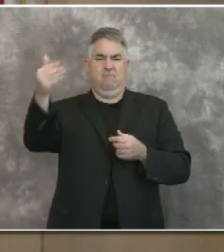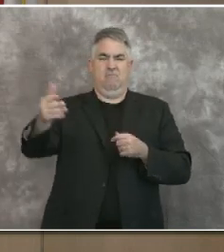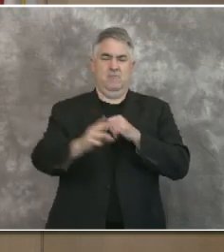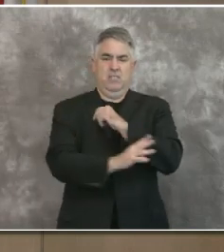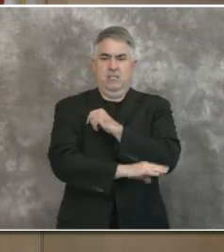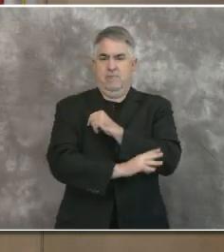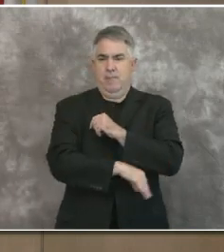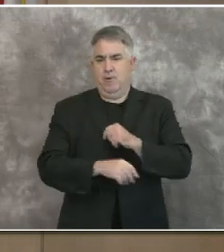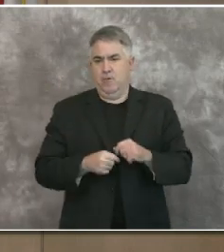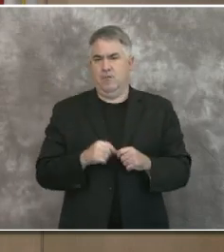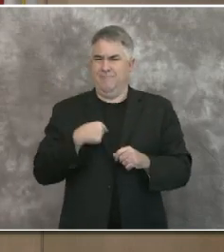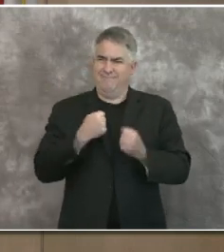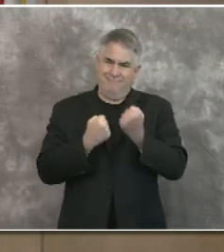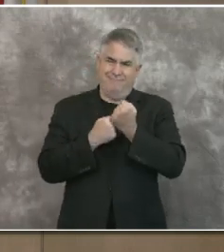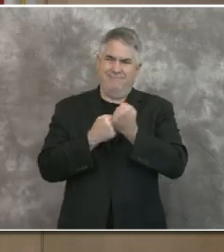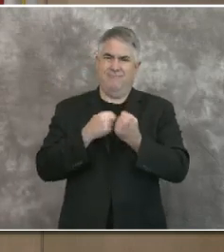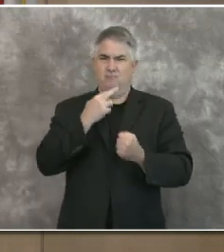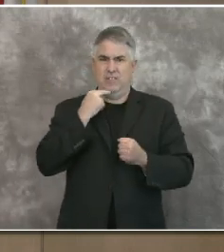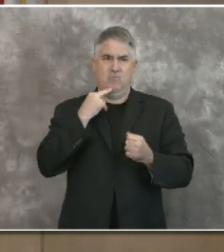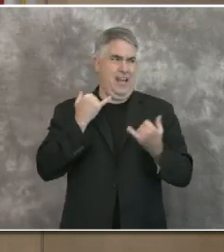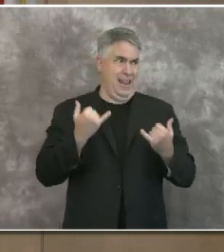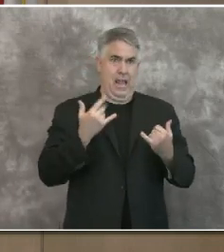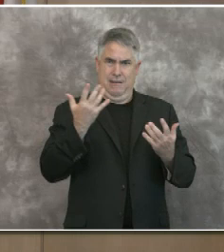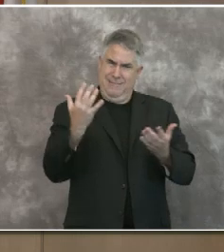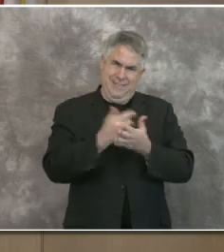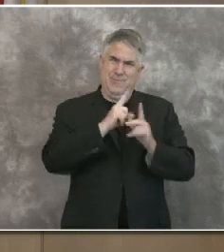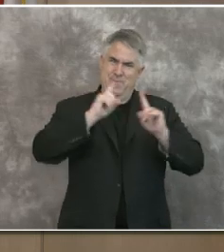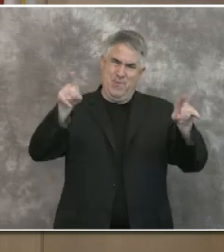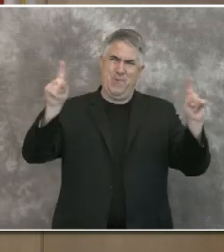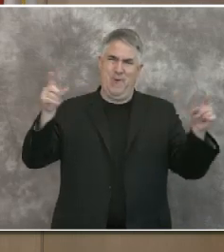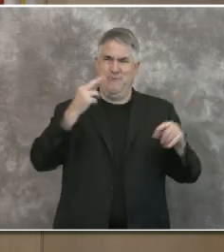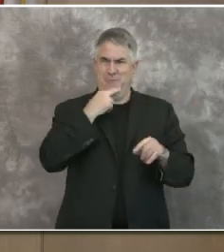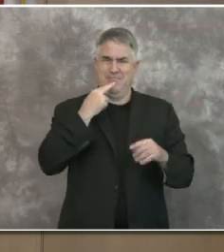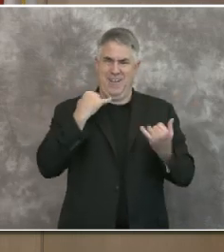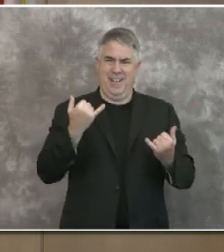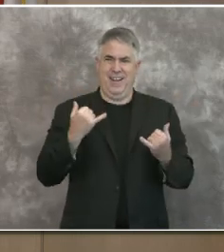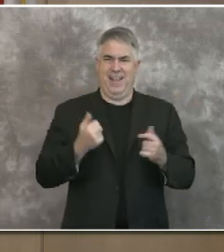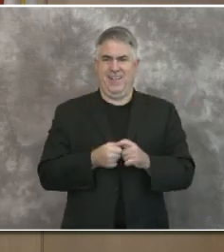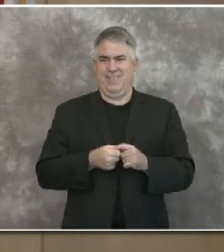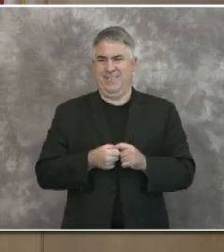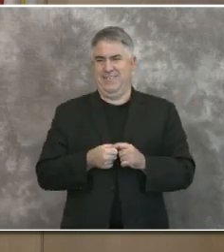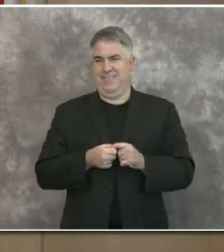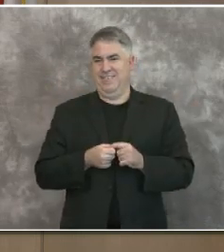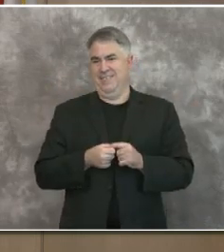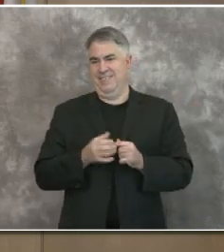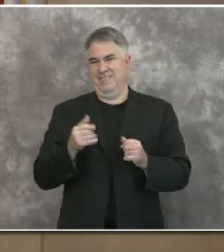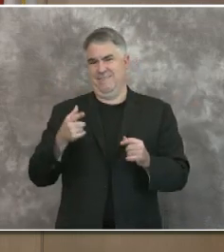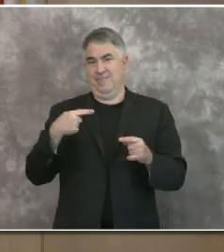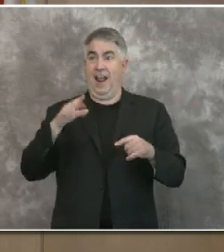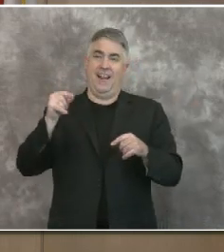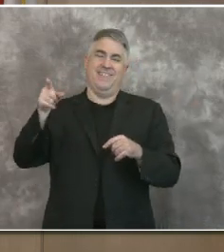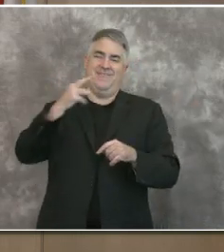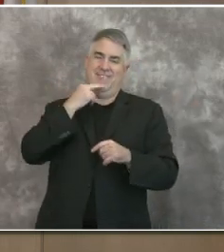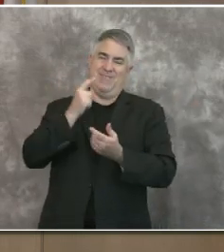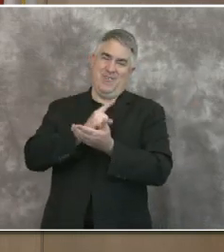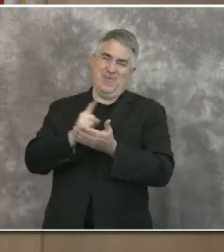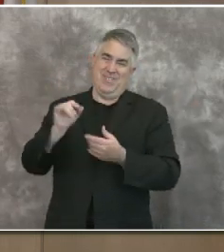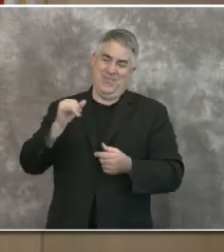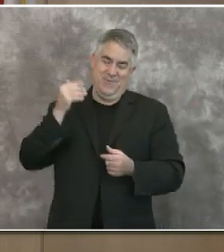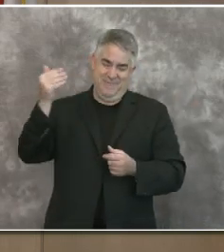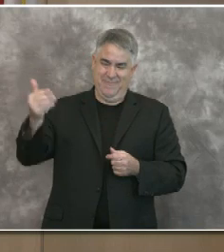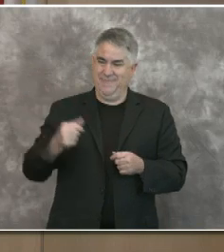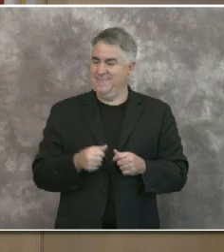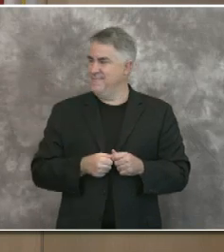our restaurants now, but for sure make a point to go out during Restaurant Week. Once again, we can't stress enough how